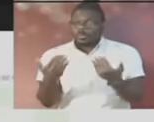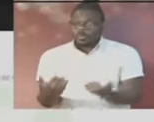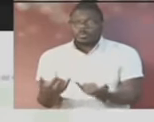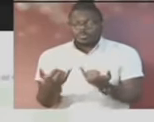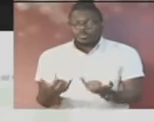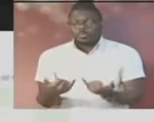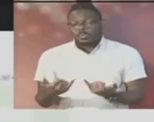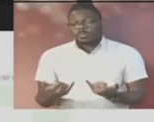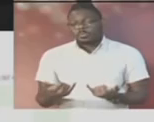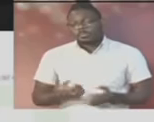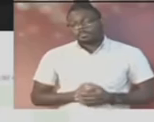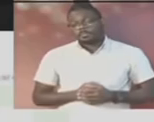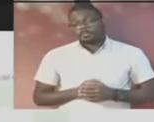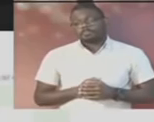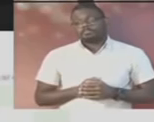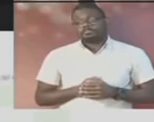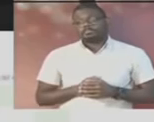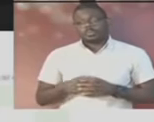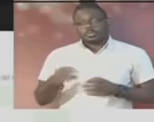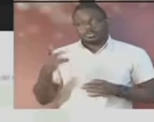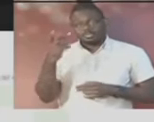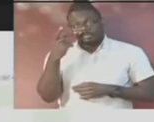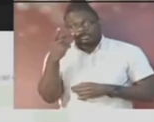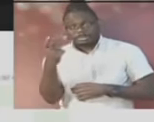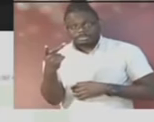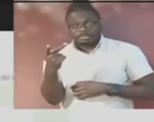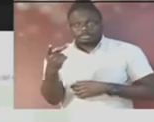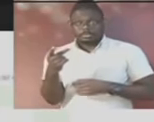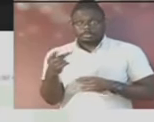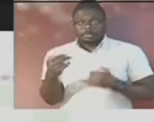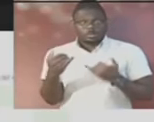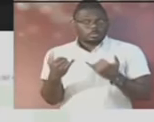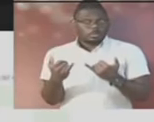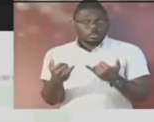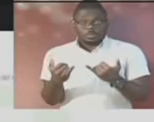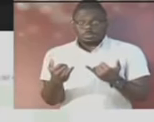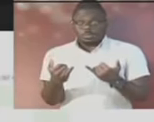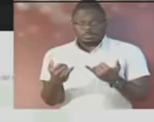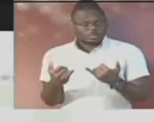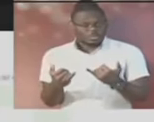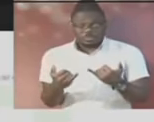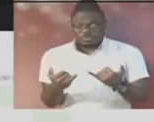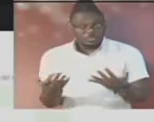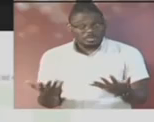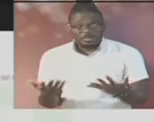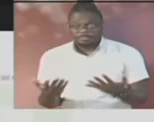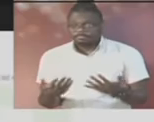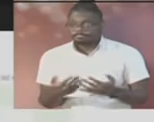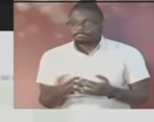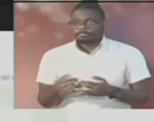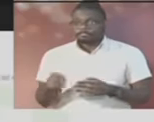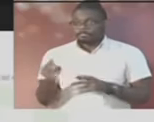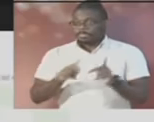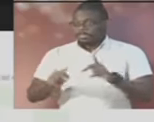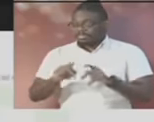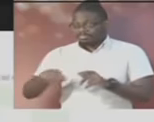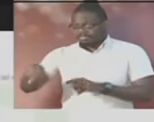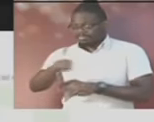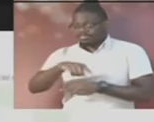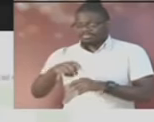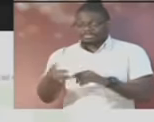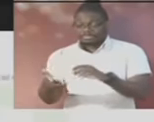We have been noticing a very disturbing and concerning trend with regards to the mortality or deaths